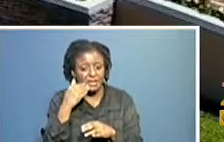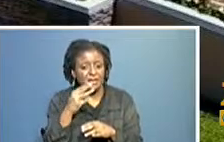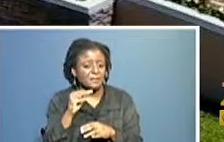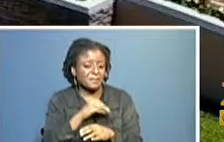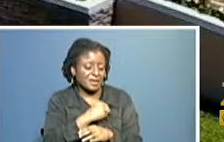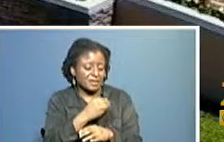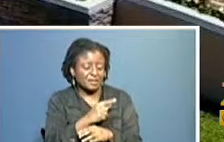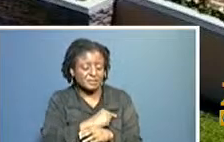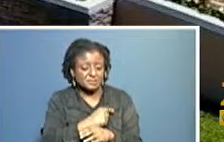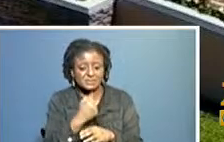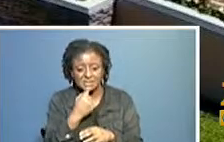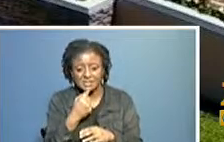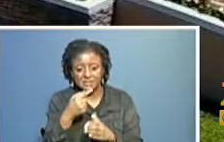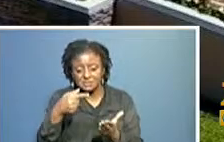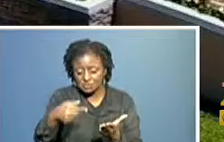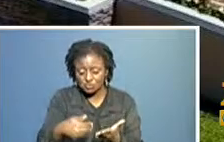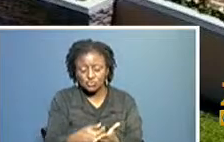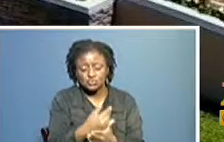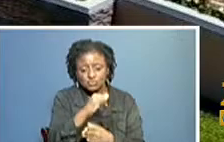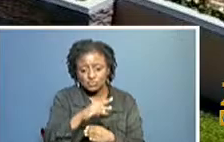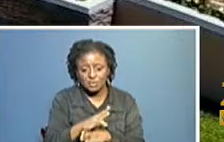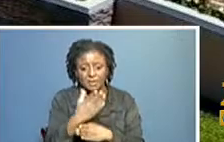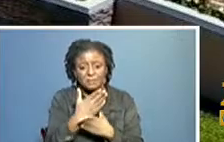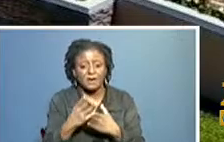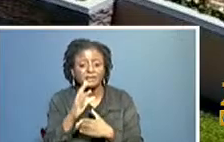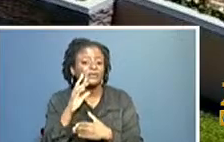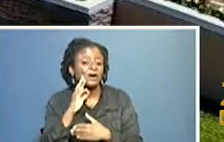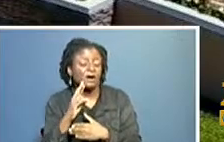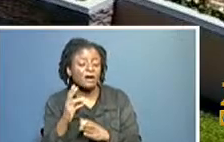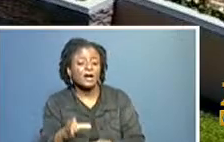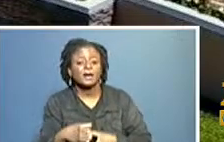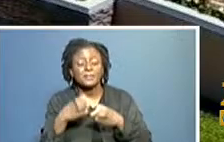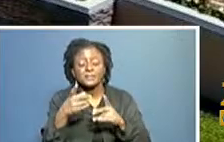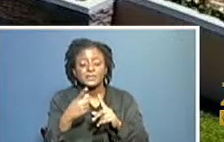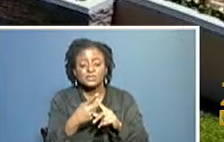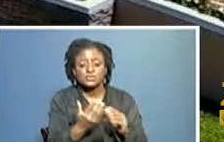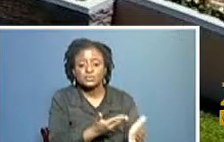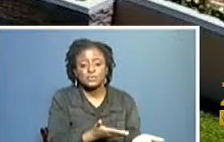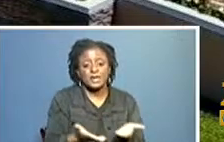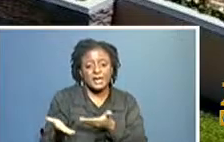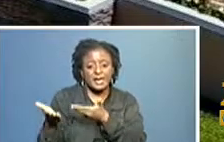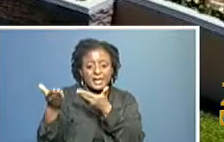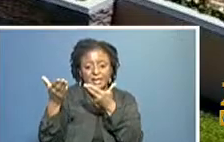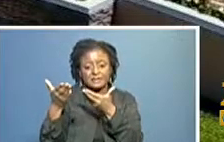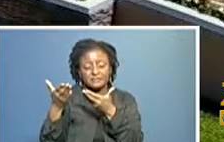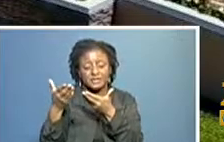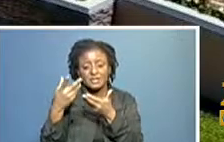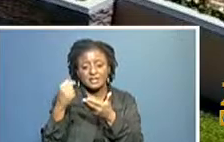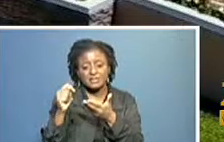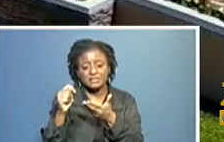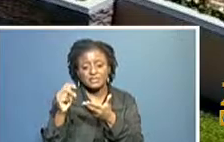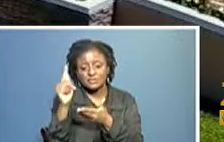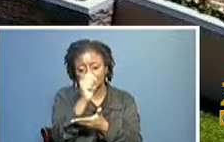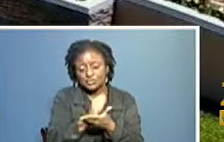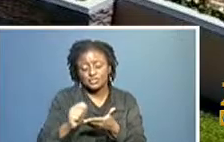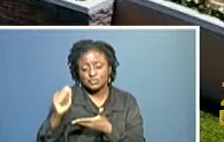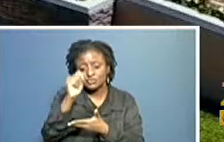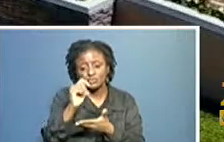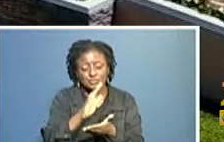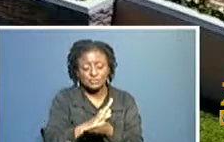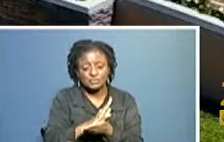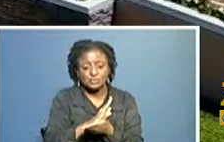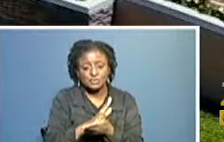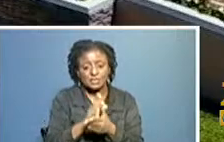is part of her commitment to elevate the country's tertiary institution as a hallmark of excellence by offering her support